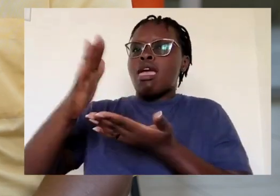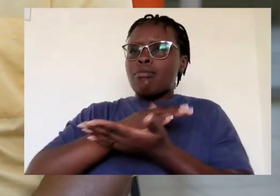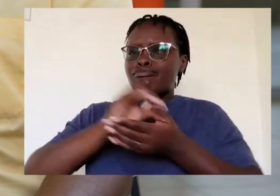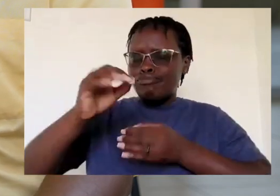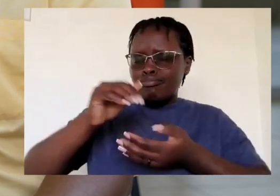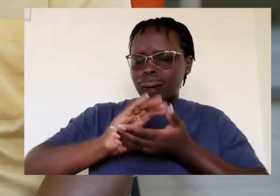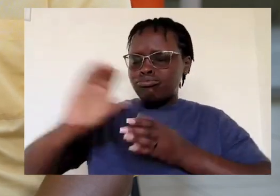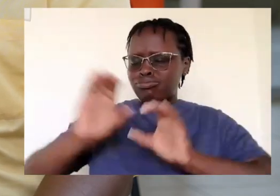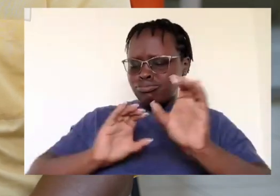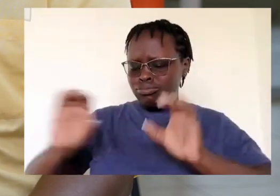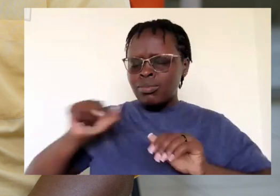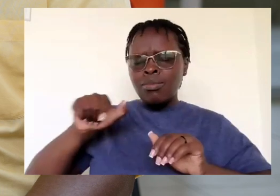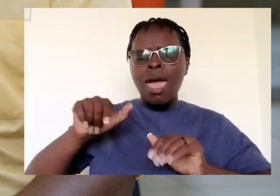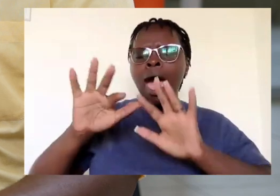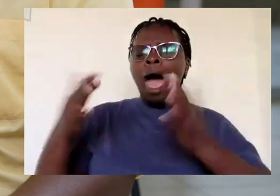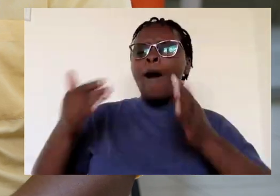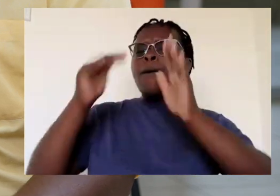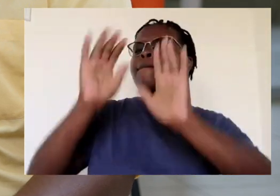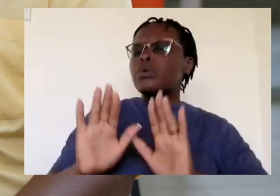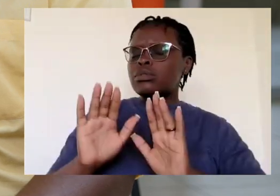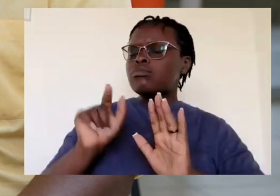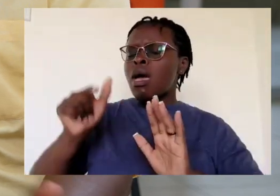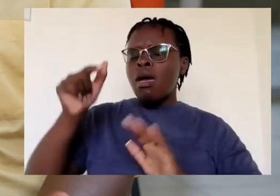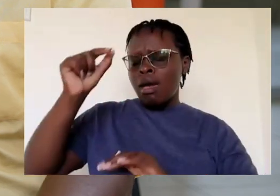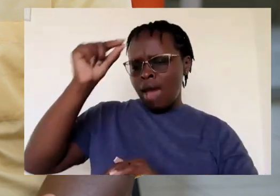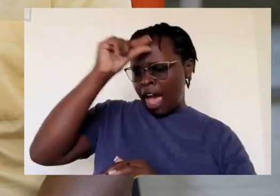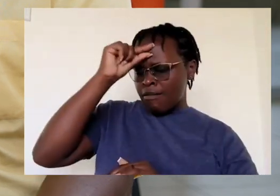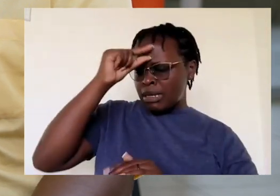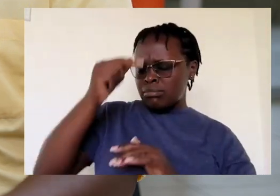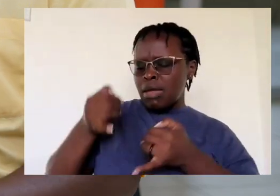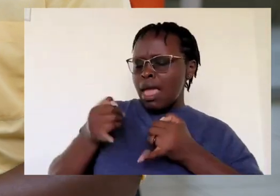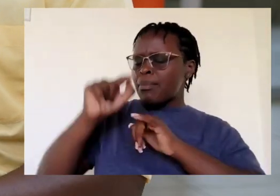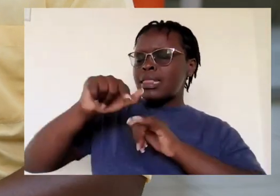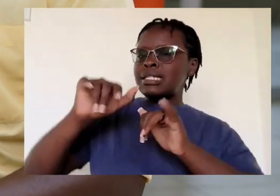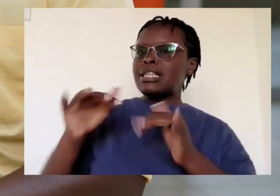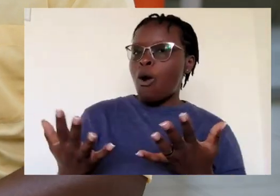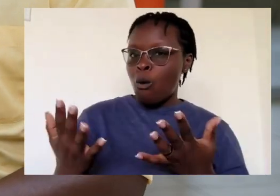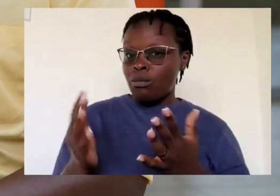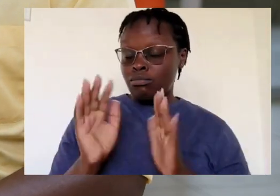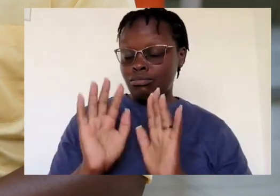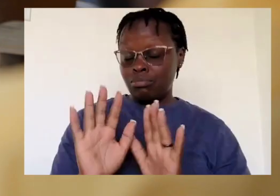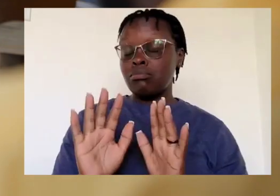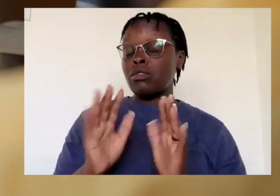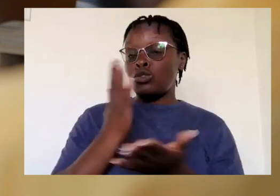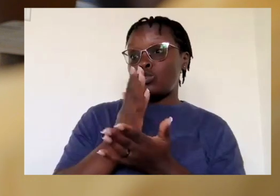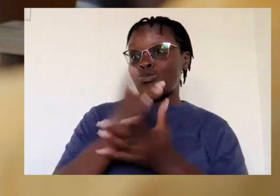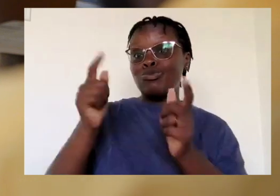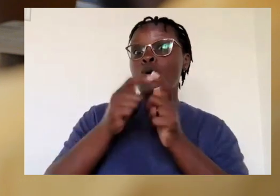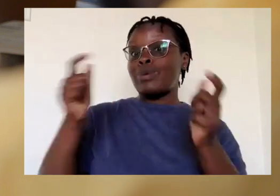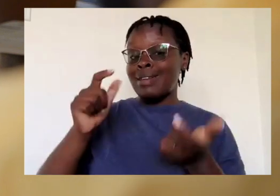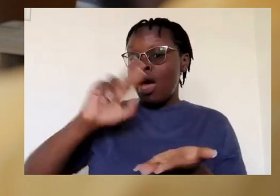in the ICT Policy 2021. How important is it and how is the government implementing this? Oh, it's huge. I mean,